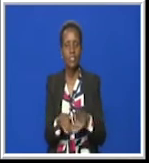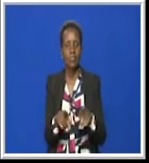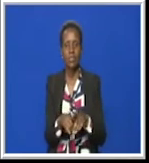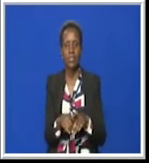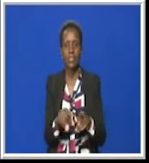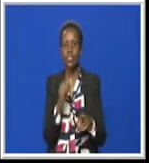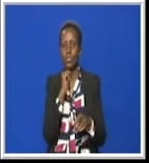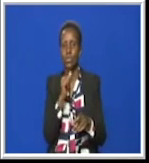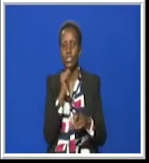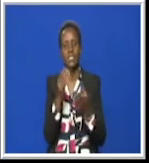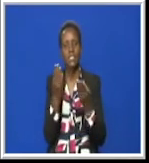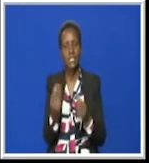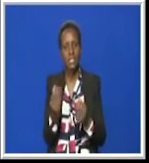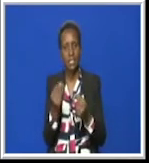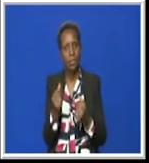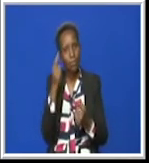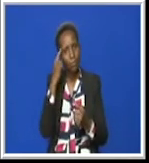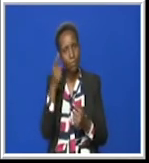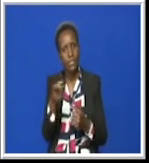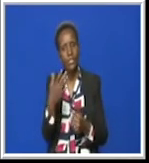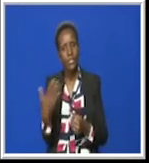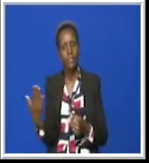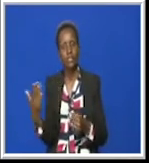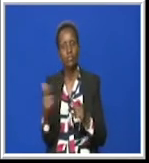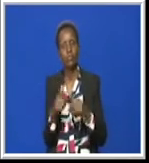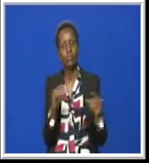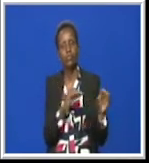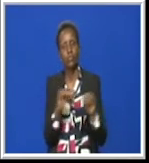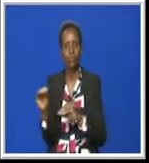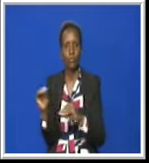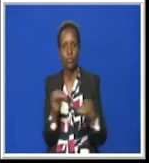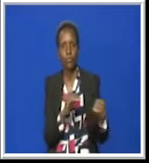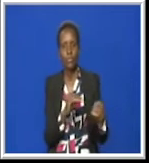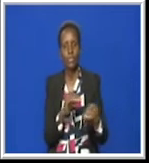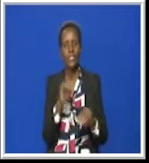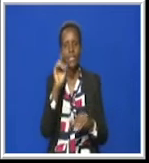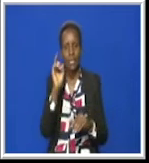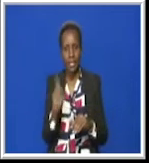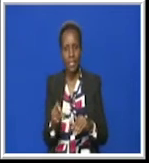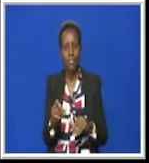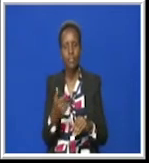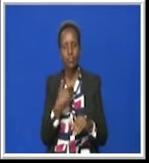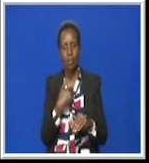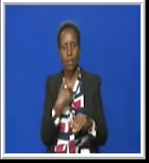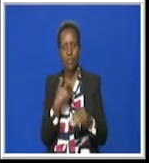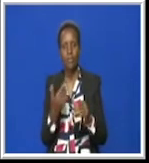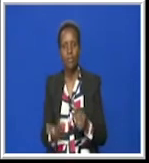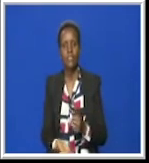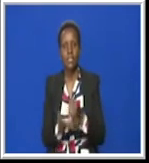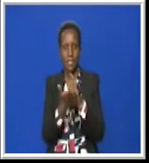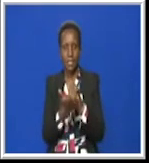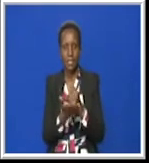it may not be very easy for these substances to move. So they need to be assisted to